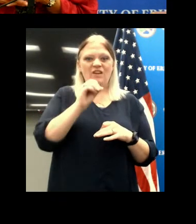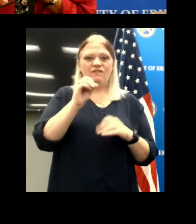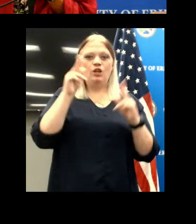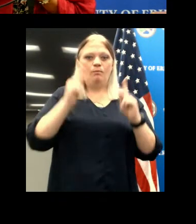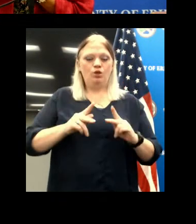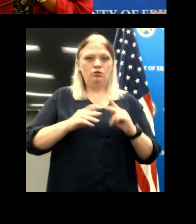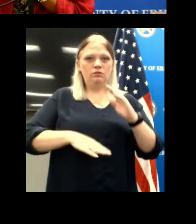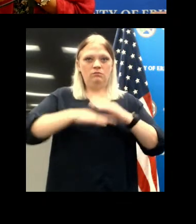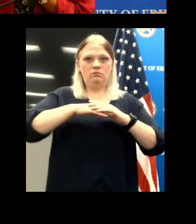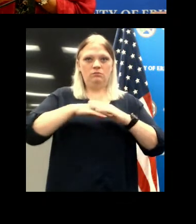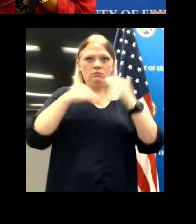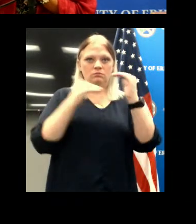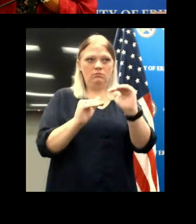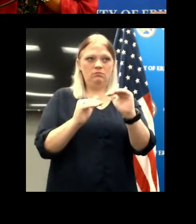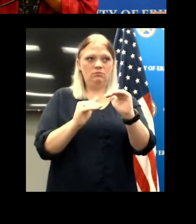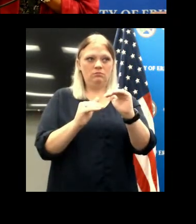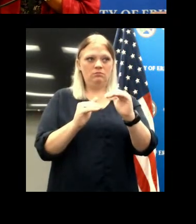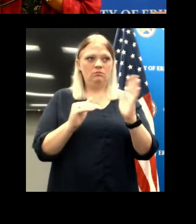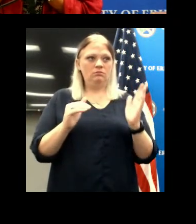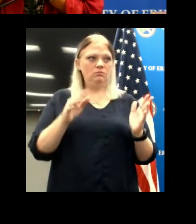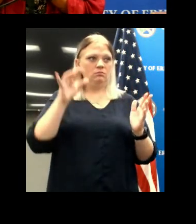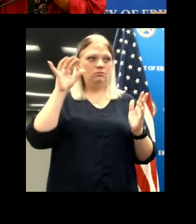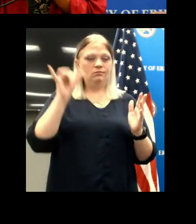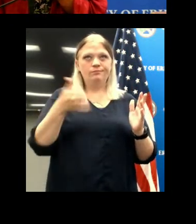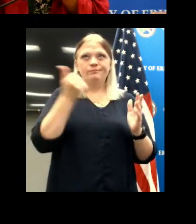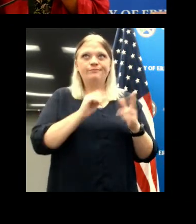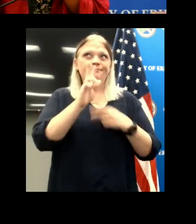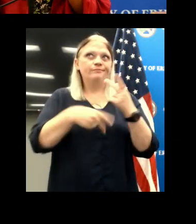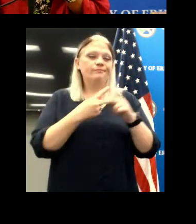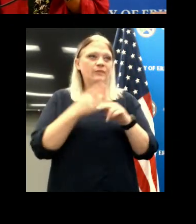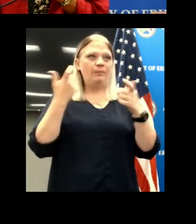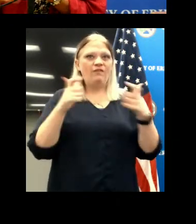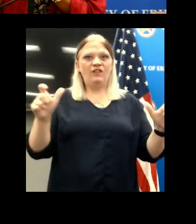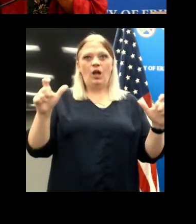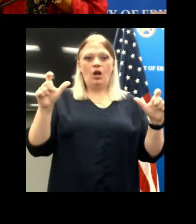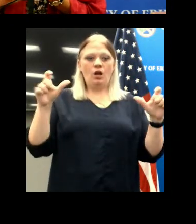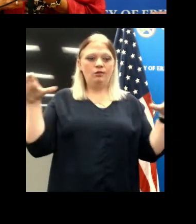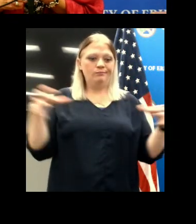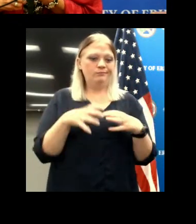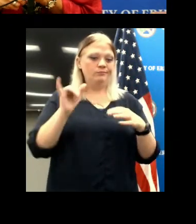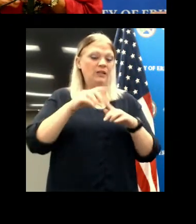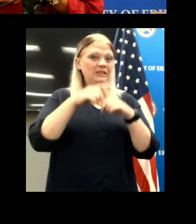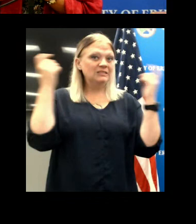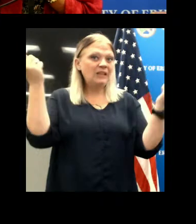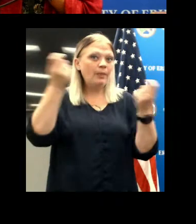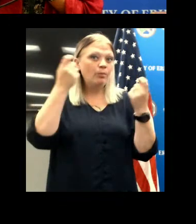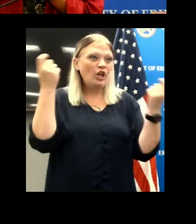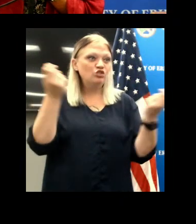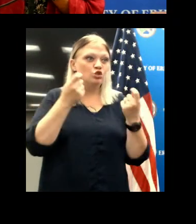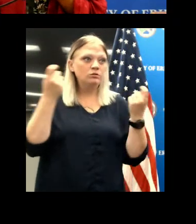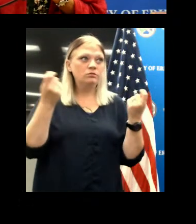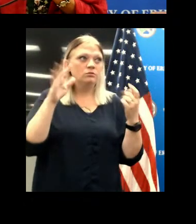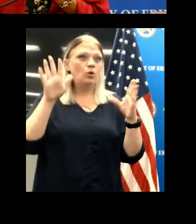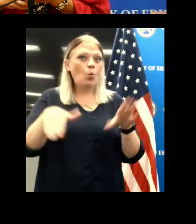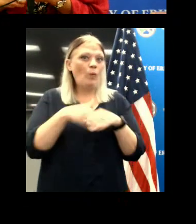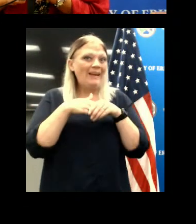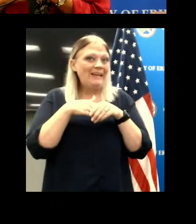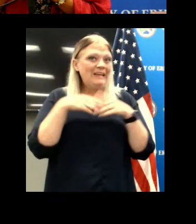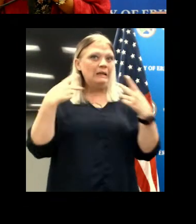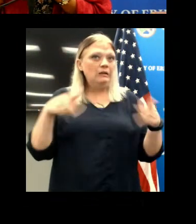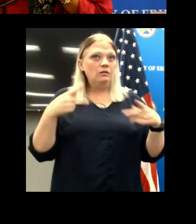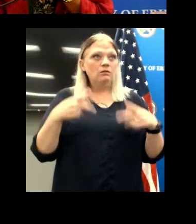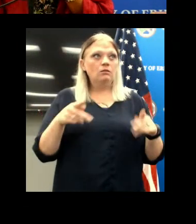limit. So this corresponds to any type of large gathering, like a celebration, like a wedding